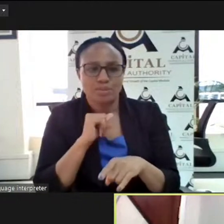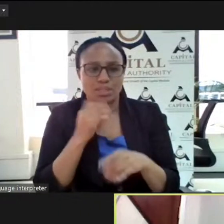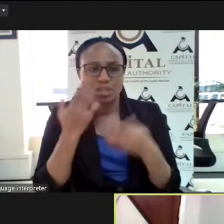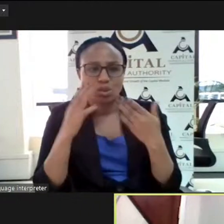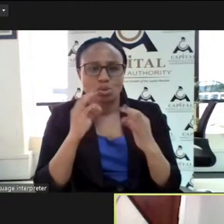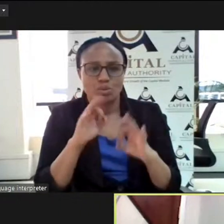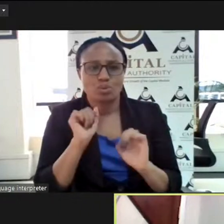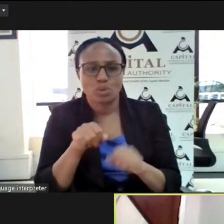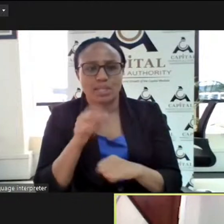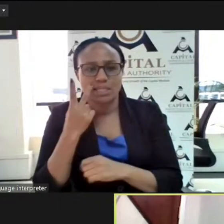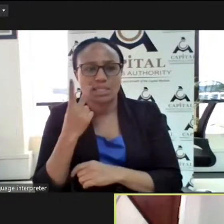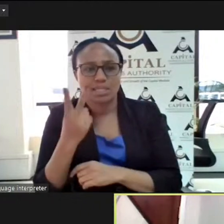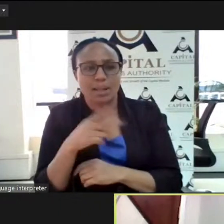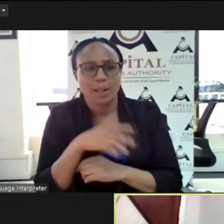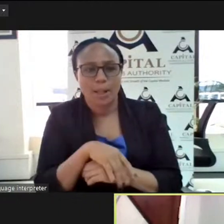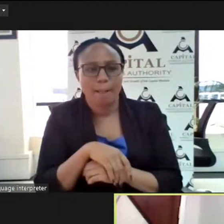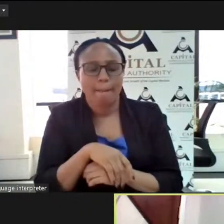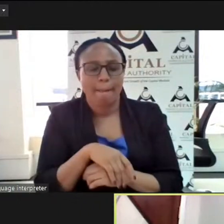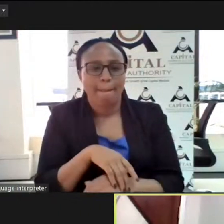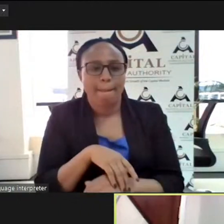my post.